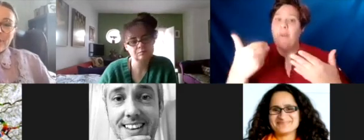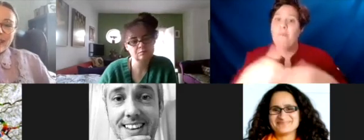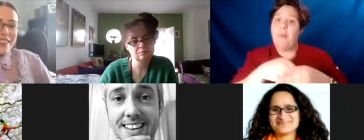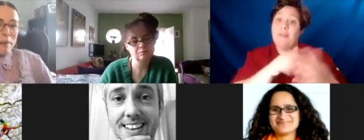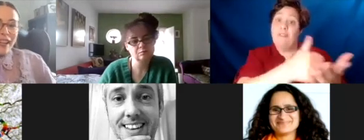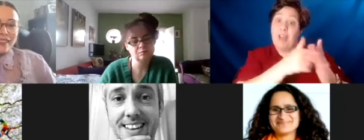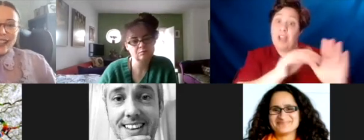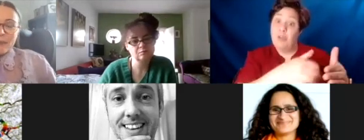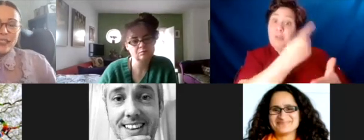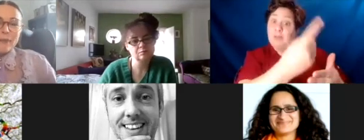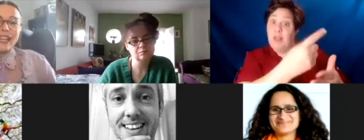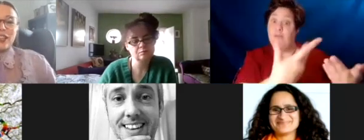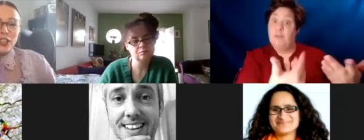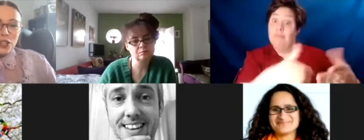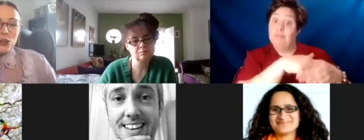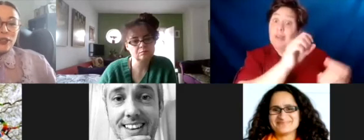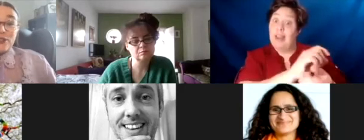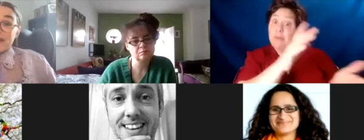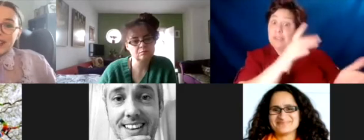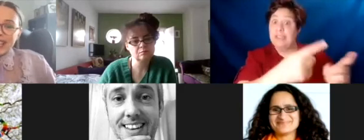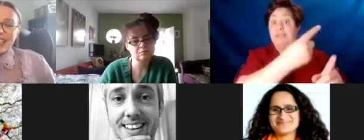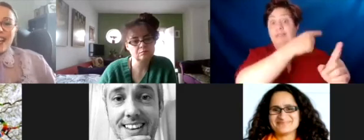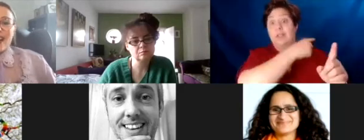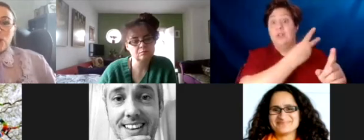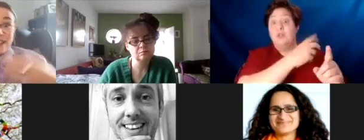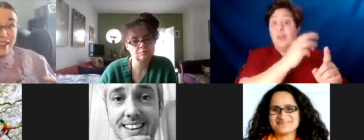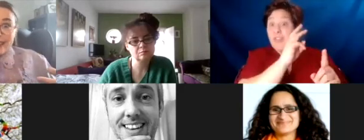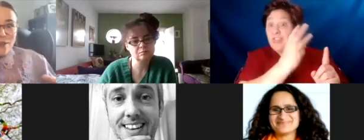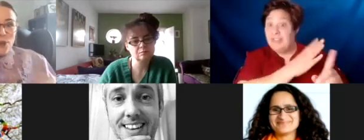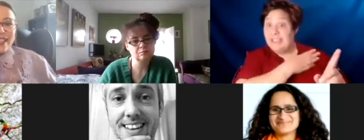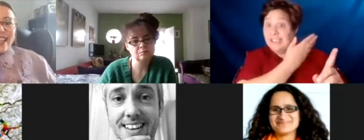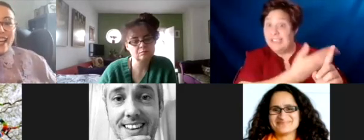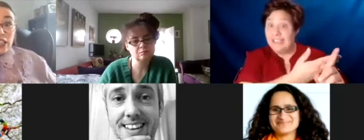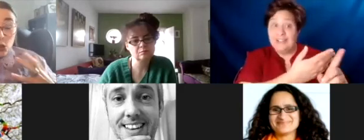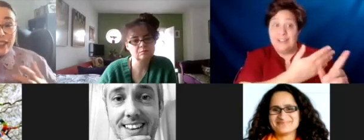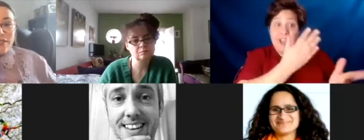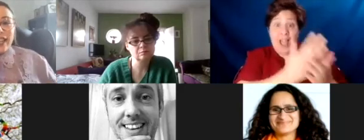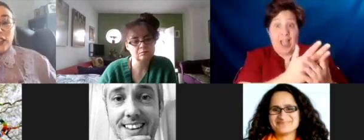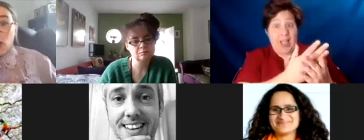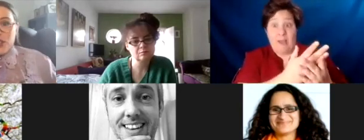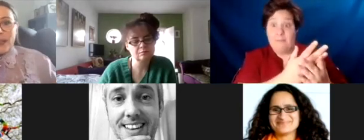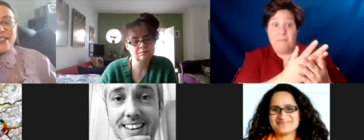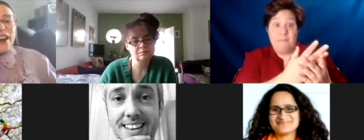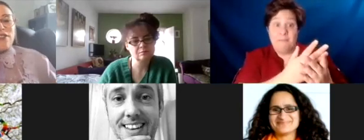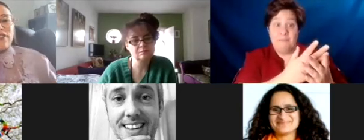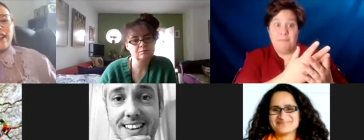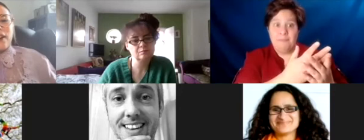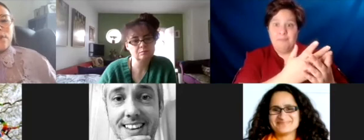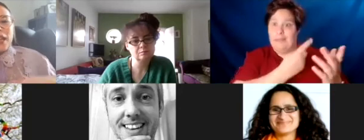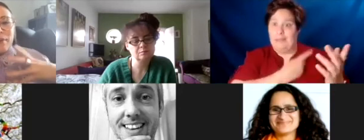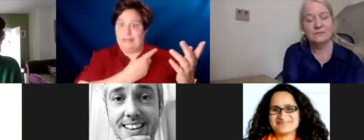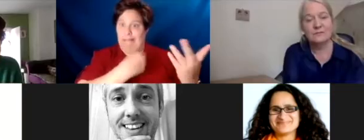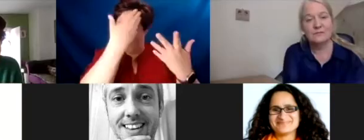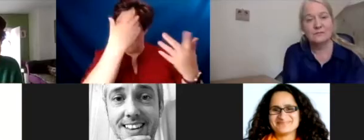have participated at Liberty back in 2003, where I certainly wasn't there, and I don't have that knowledge myself.